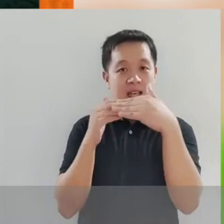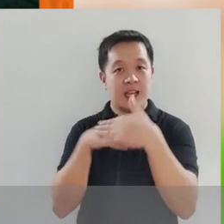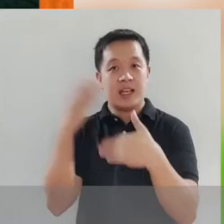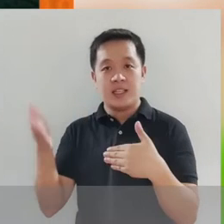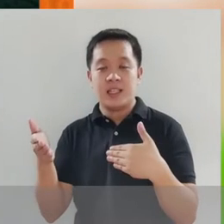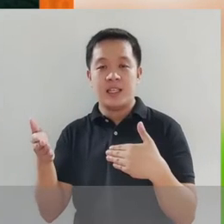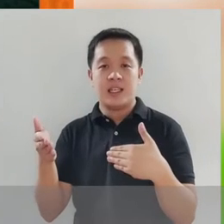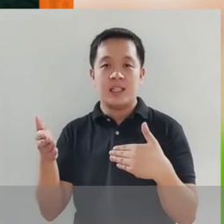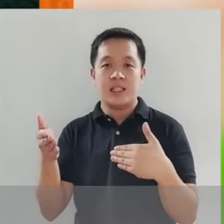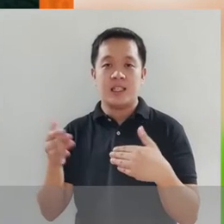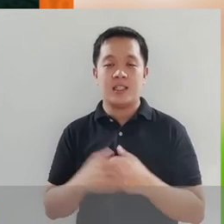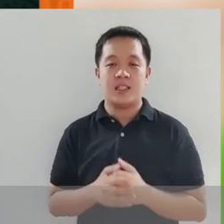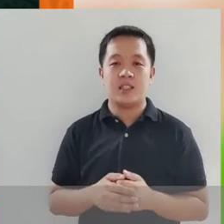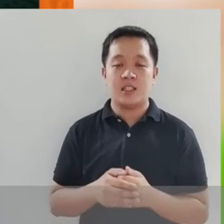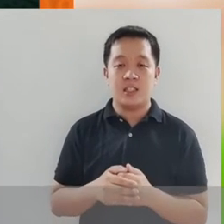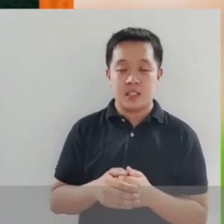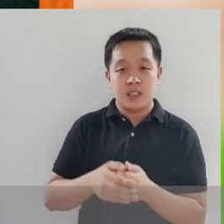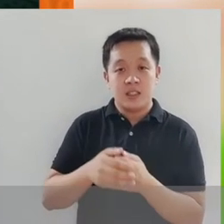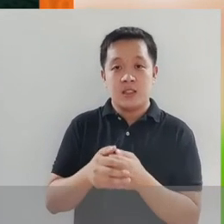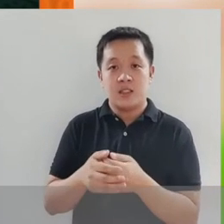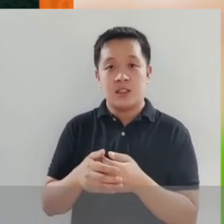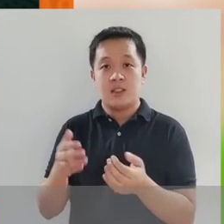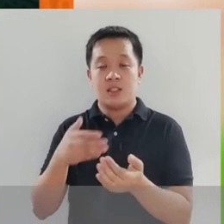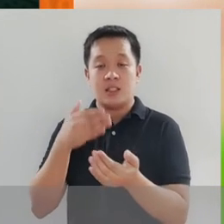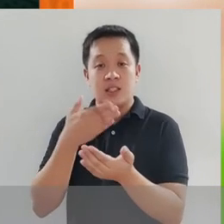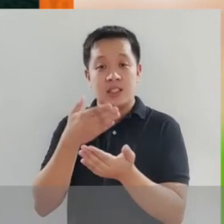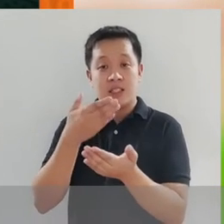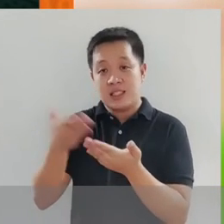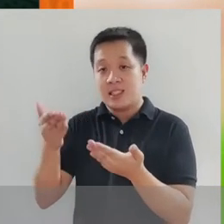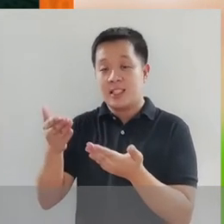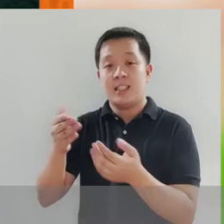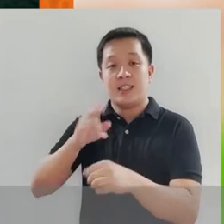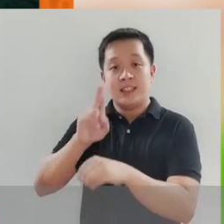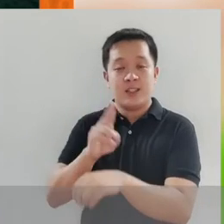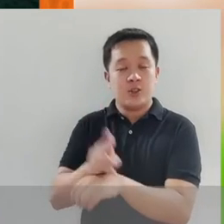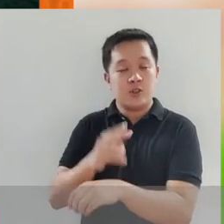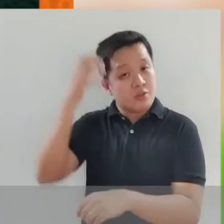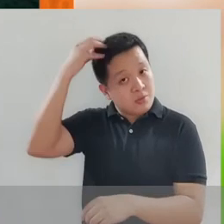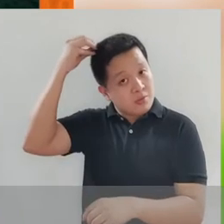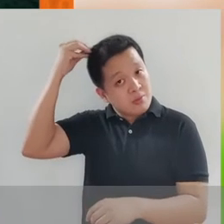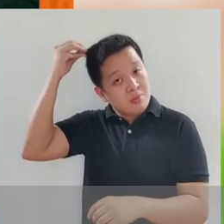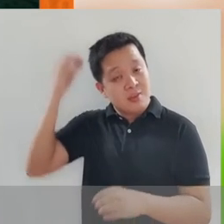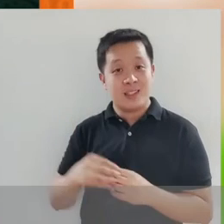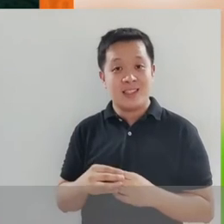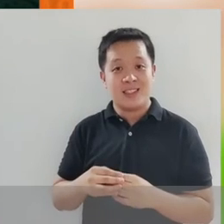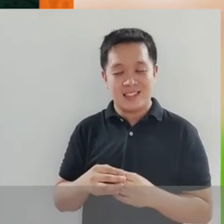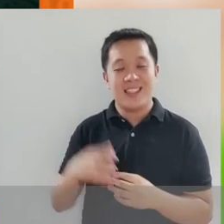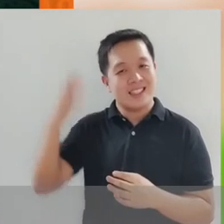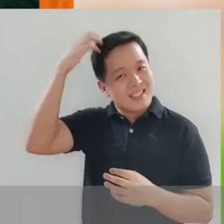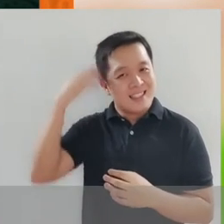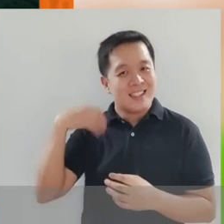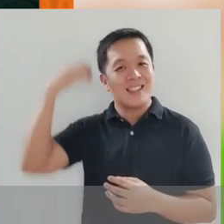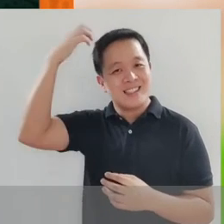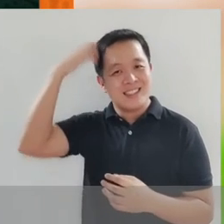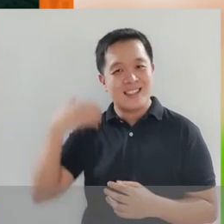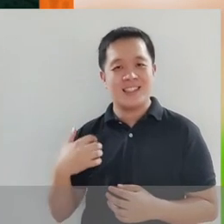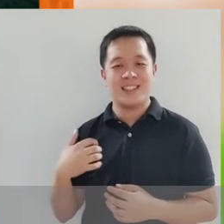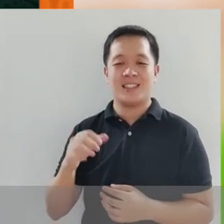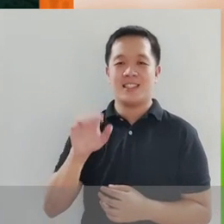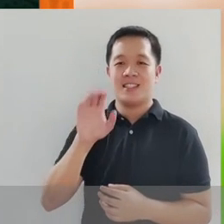The next one is a thing we use for our hair. It is a brush.